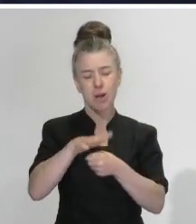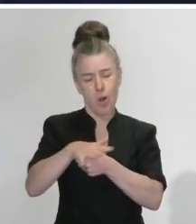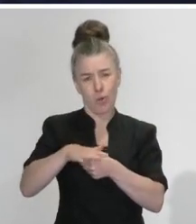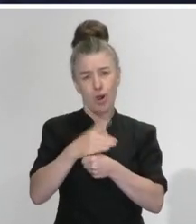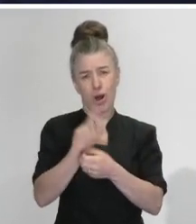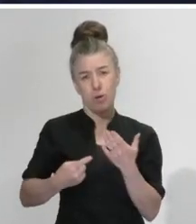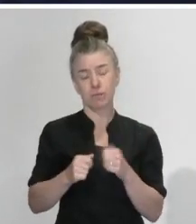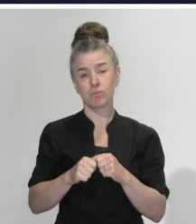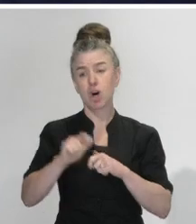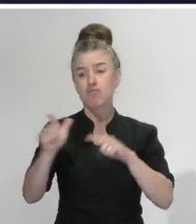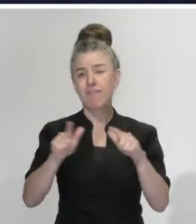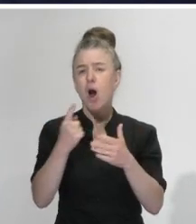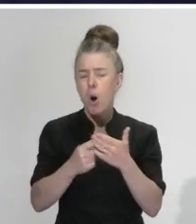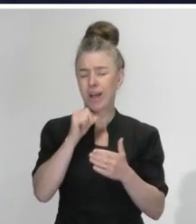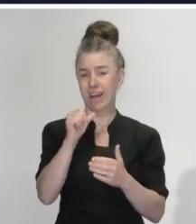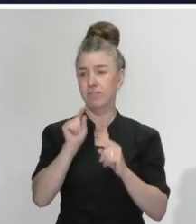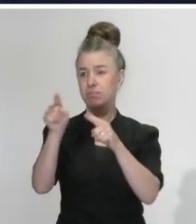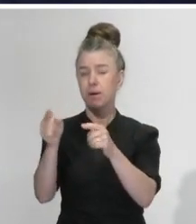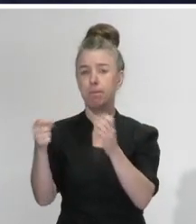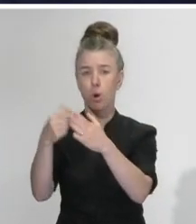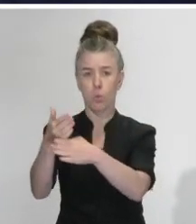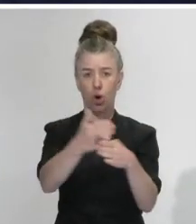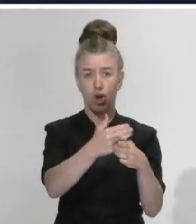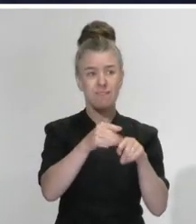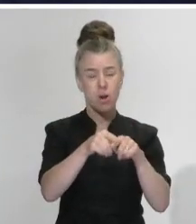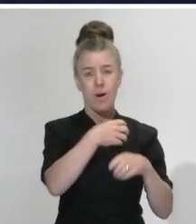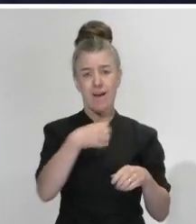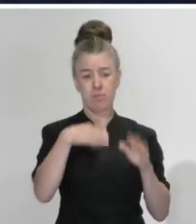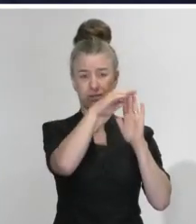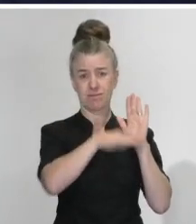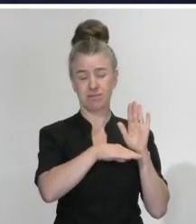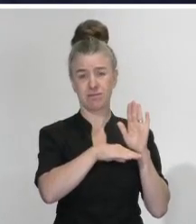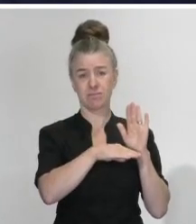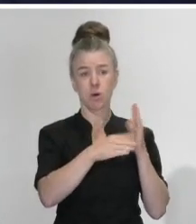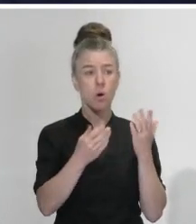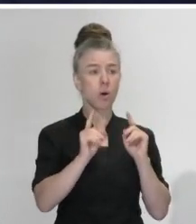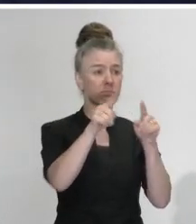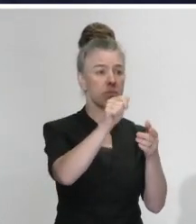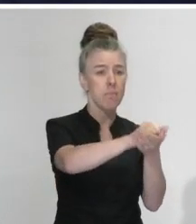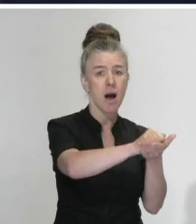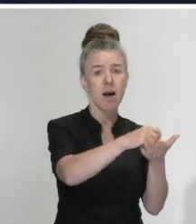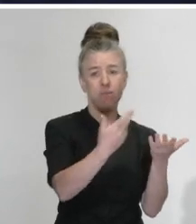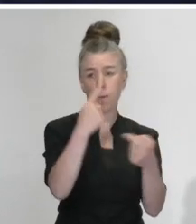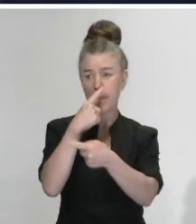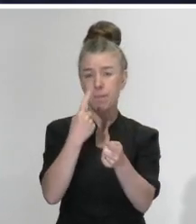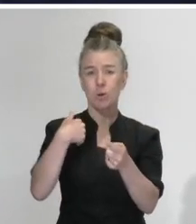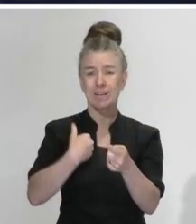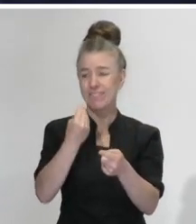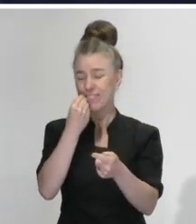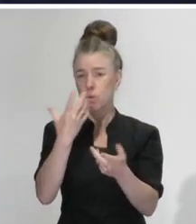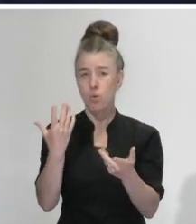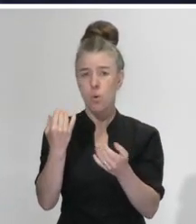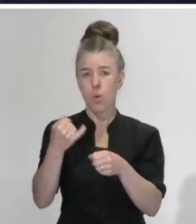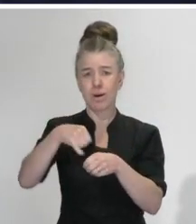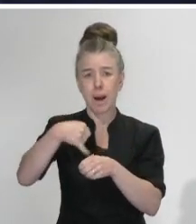Travel should be restricted to those essential travel and for people to buy food or medical supplies. Thank you to everyone for